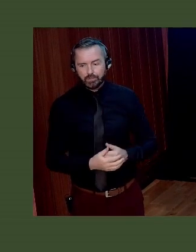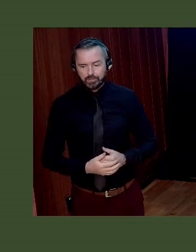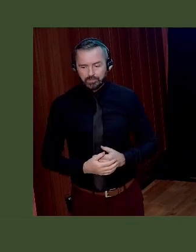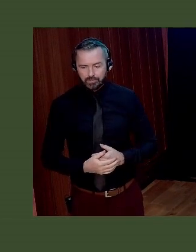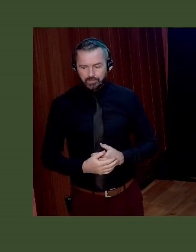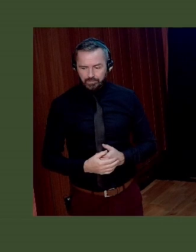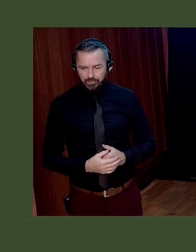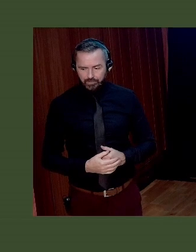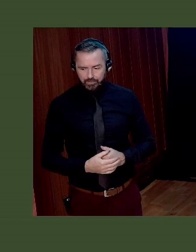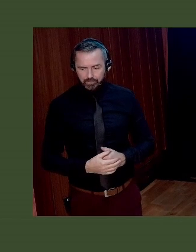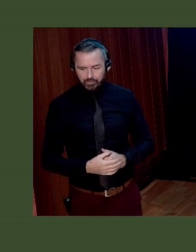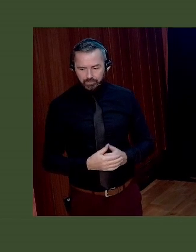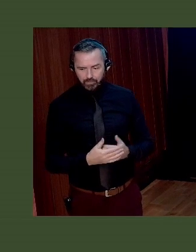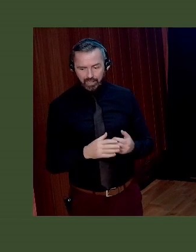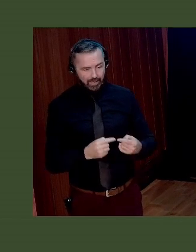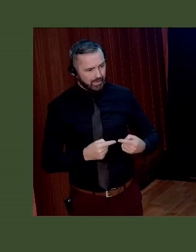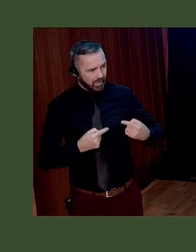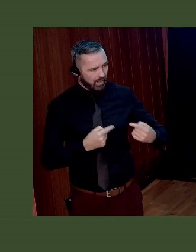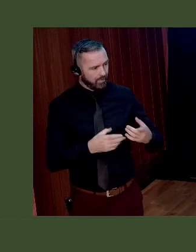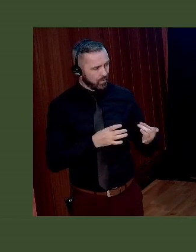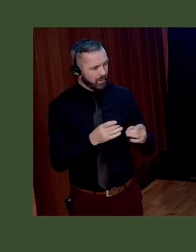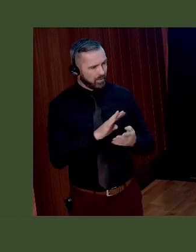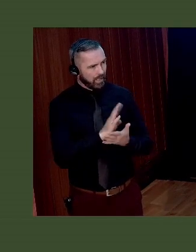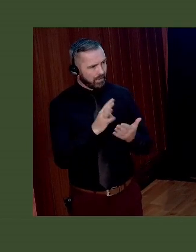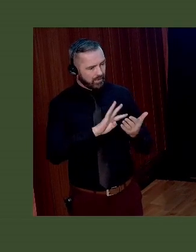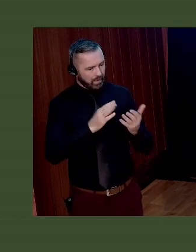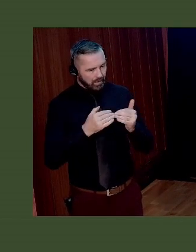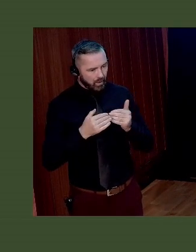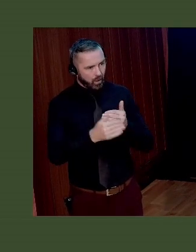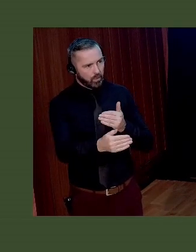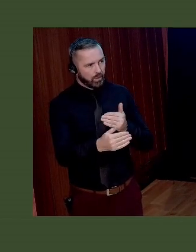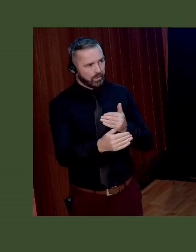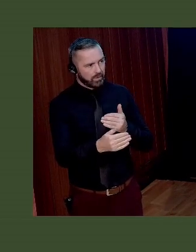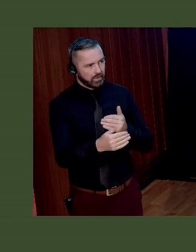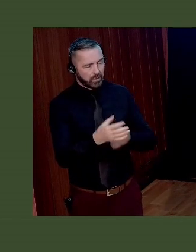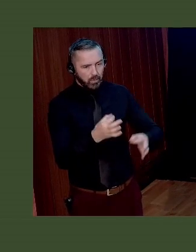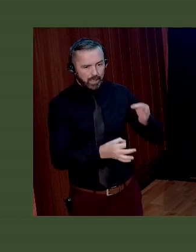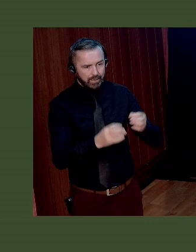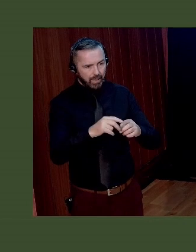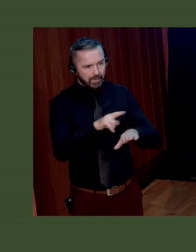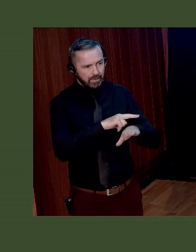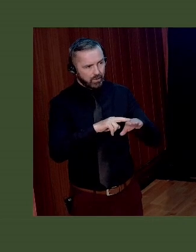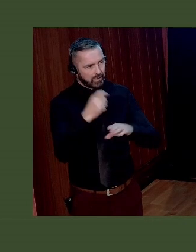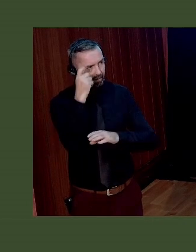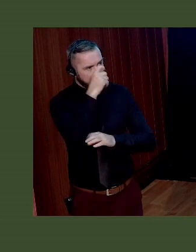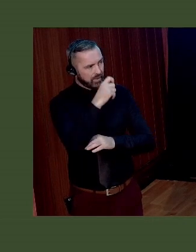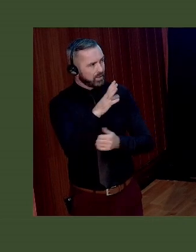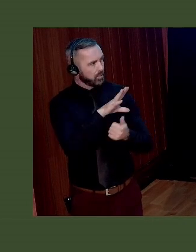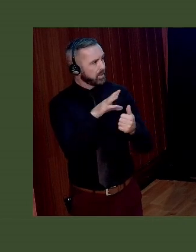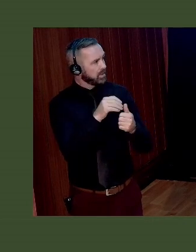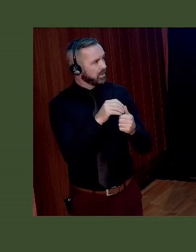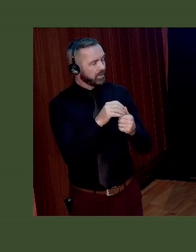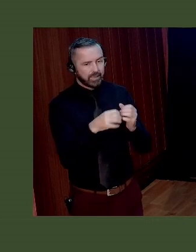the effort made from 1919 onwards to establish the state, in spite of the political and international difficulties,